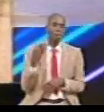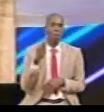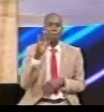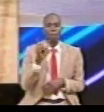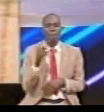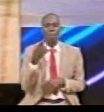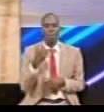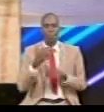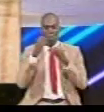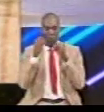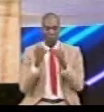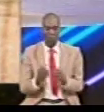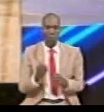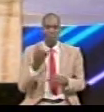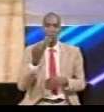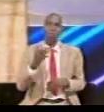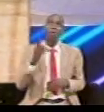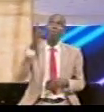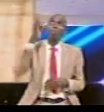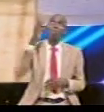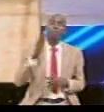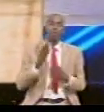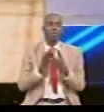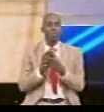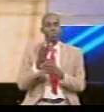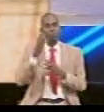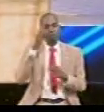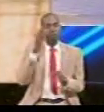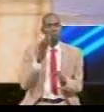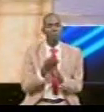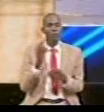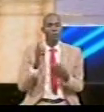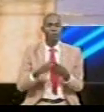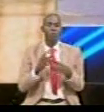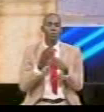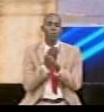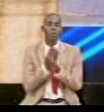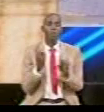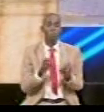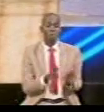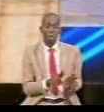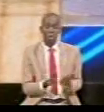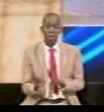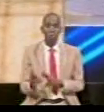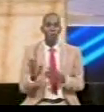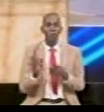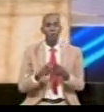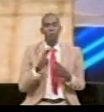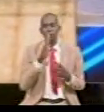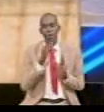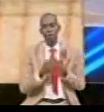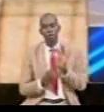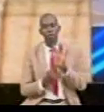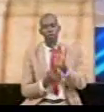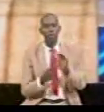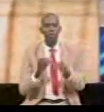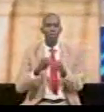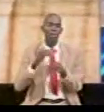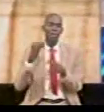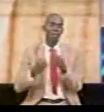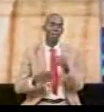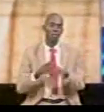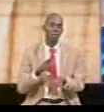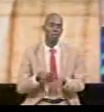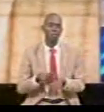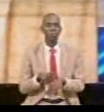power of God through faith unto salvation, ready to be revealed in the last